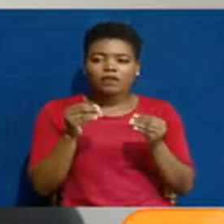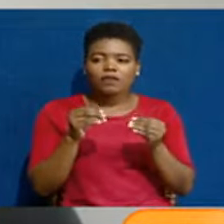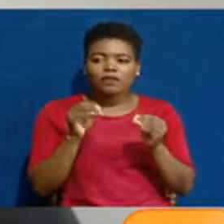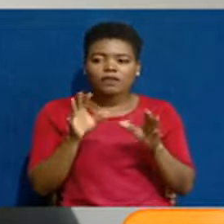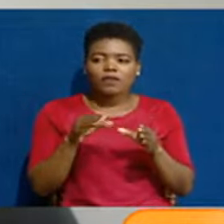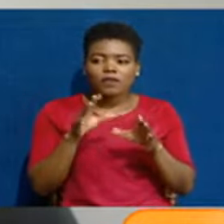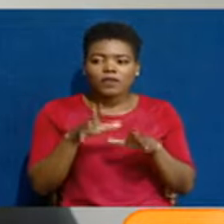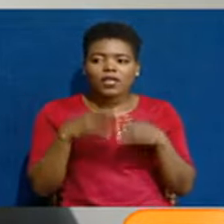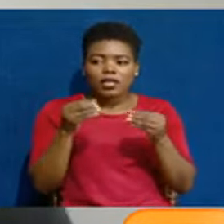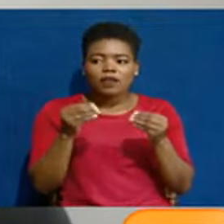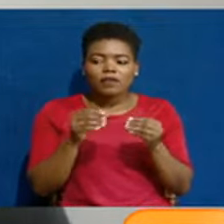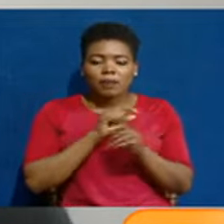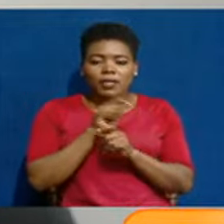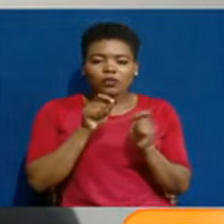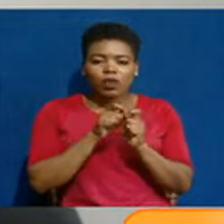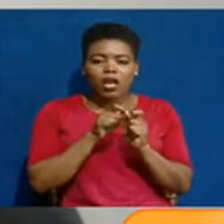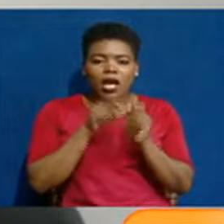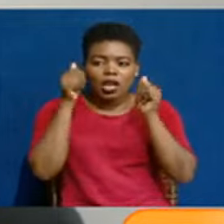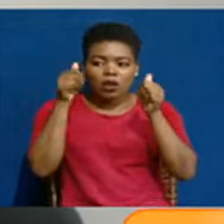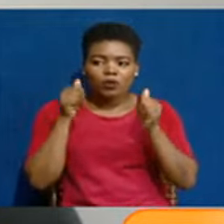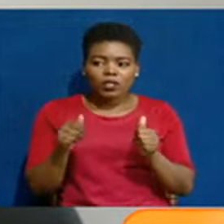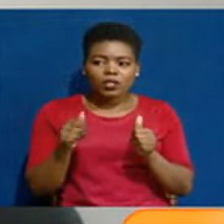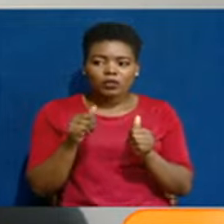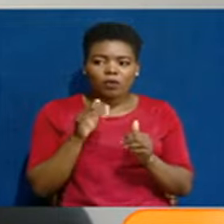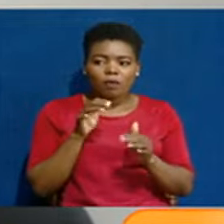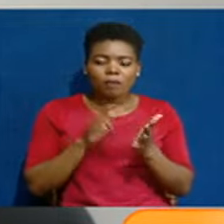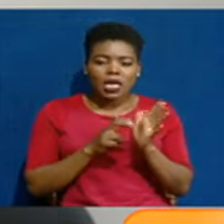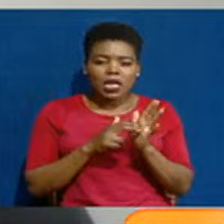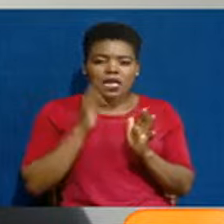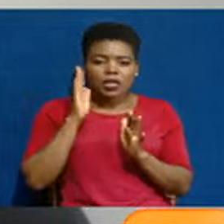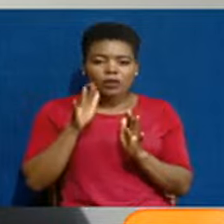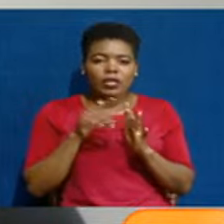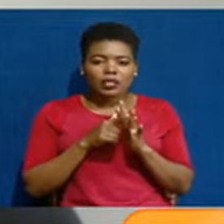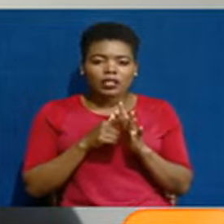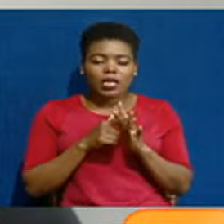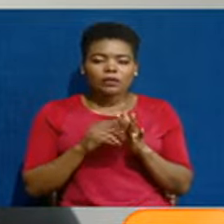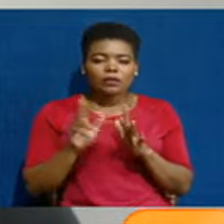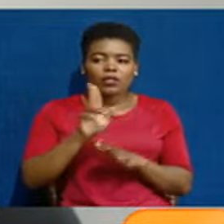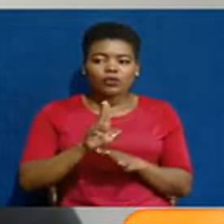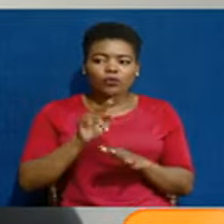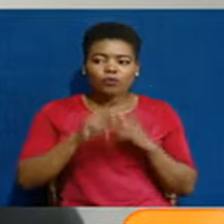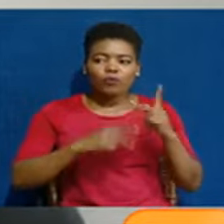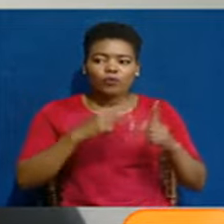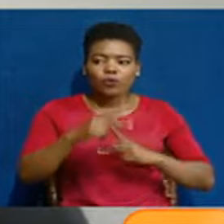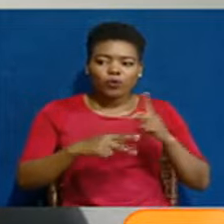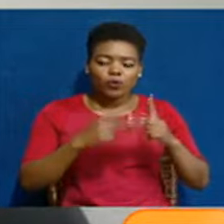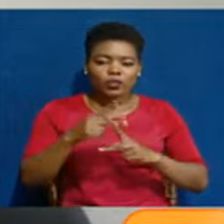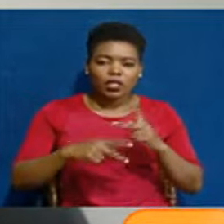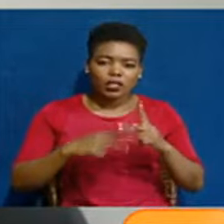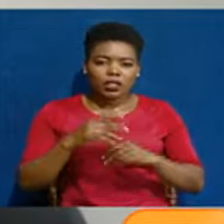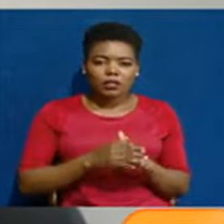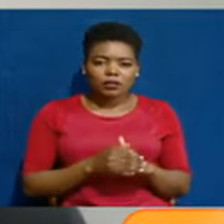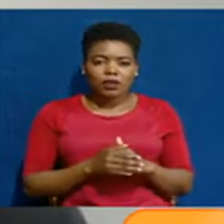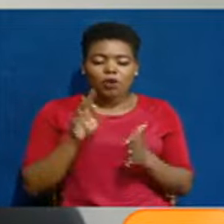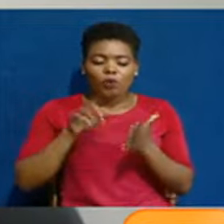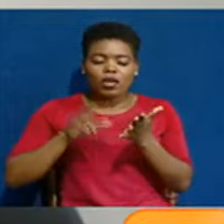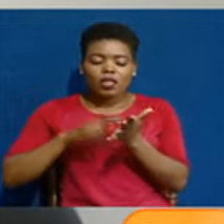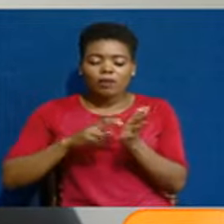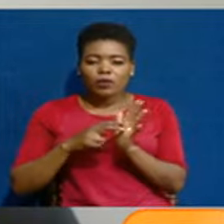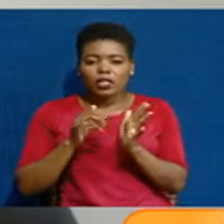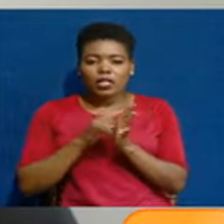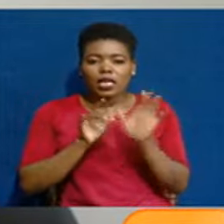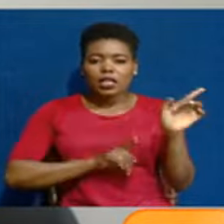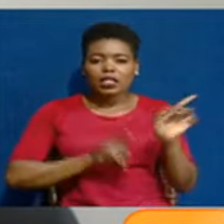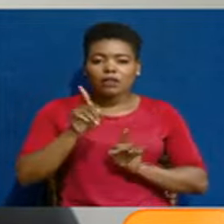a particular issuance. So probably it will stem down to the use of proceeds. Basically, what are the projects that